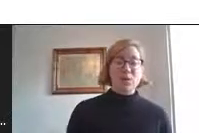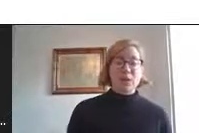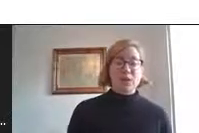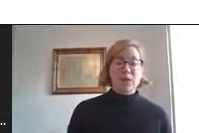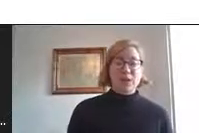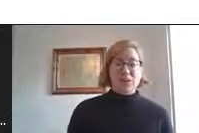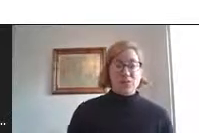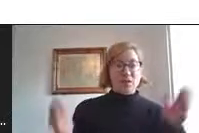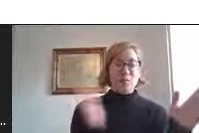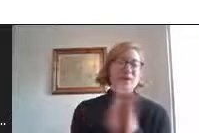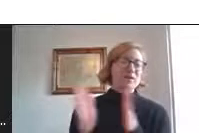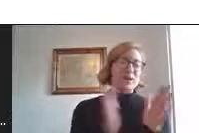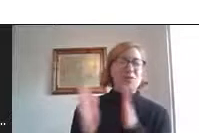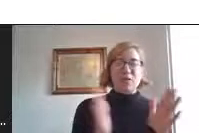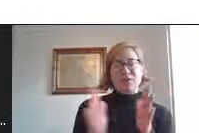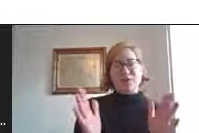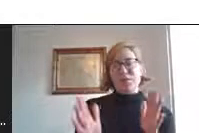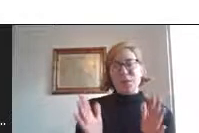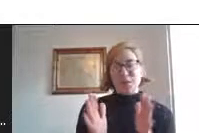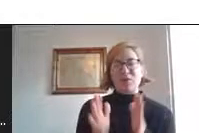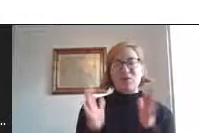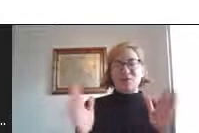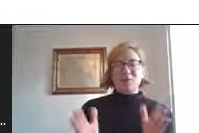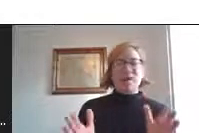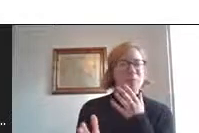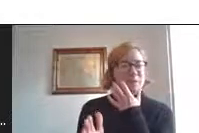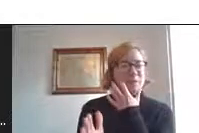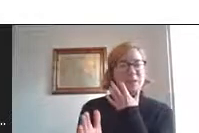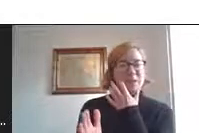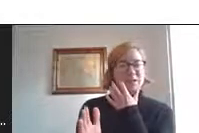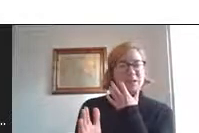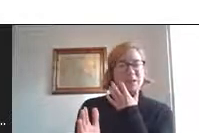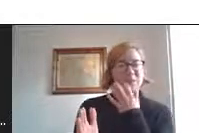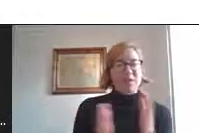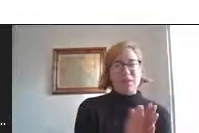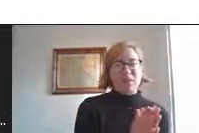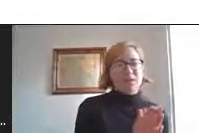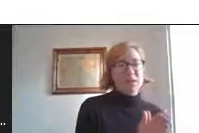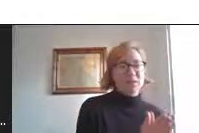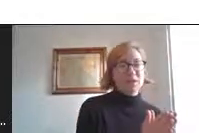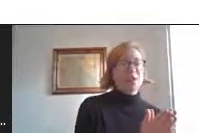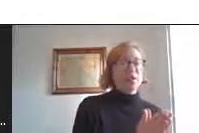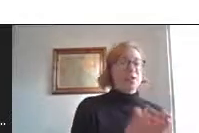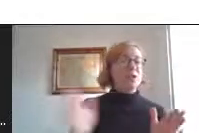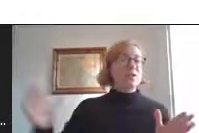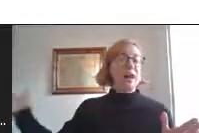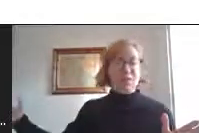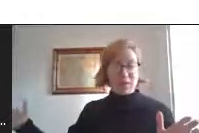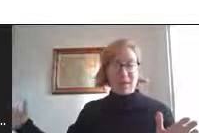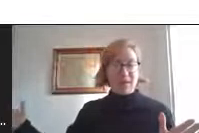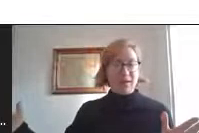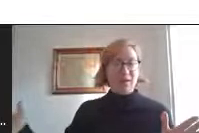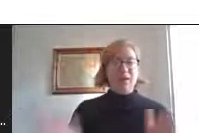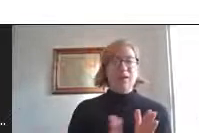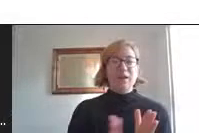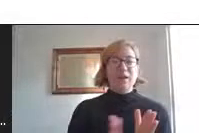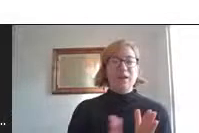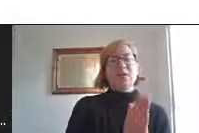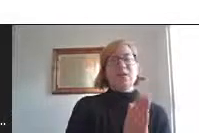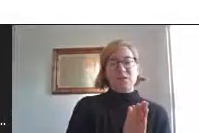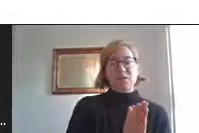So you're thinking about that zone of proximal development. So something that the child isn't going to find too